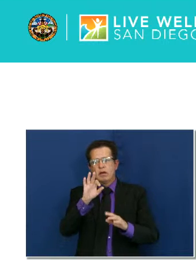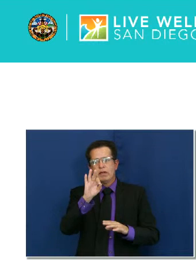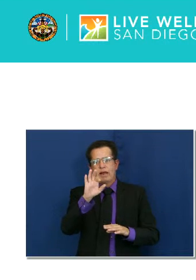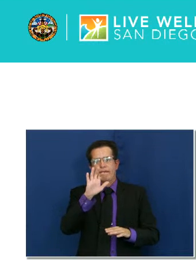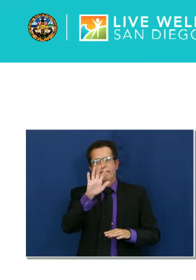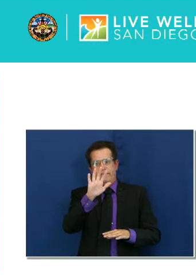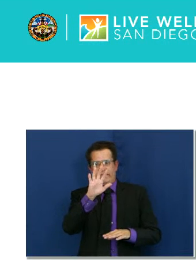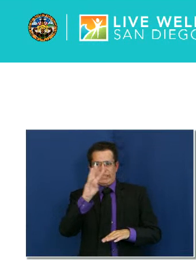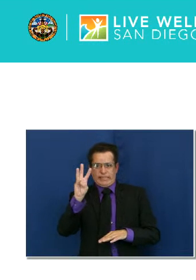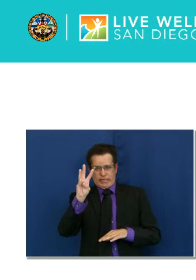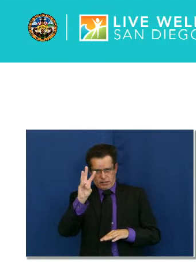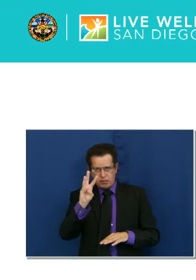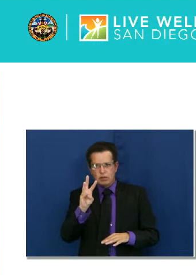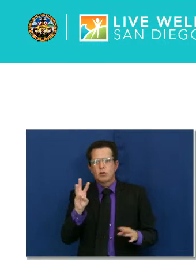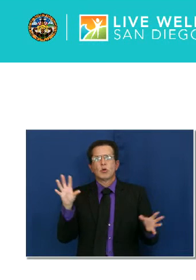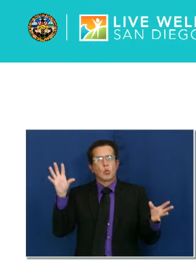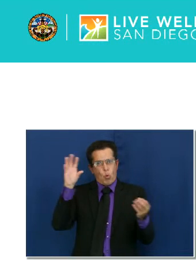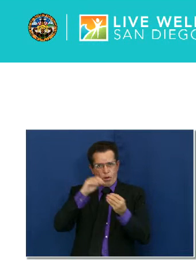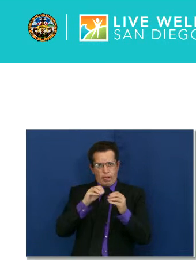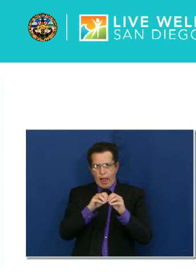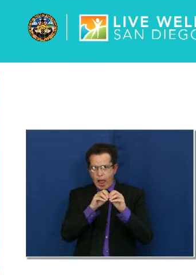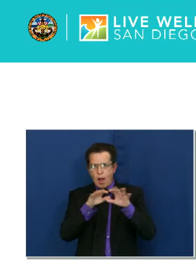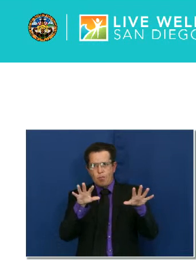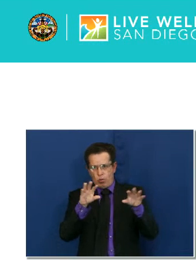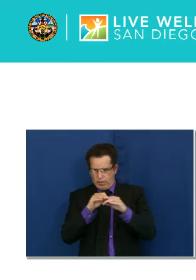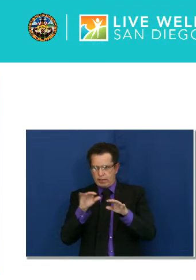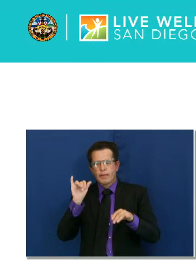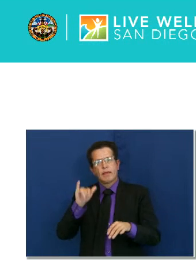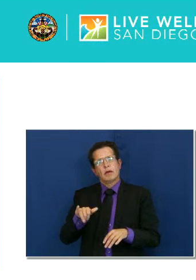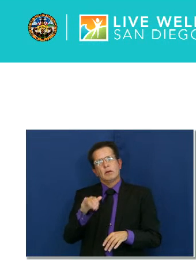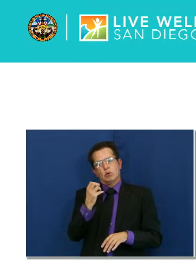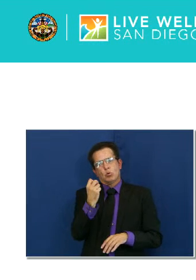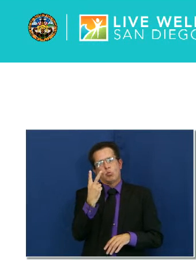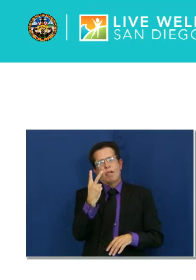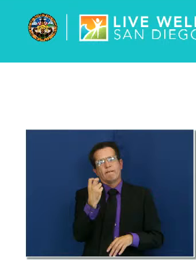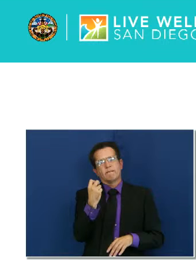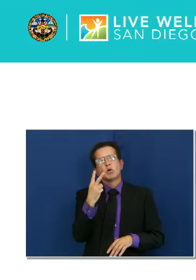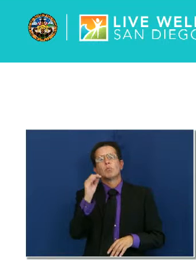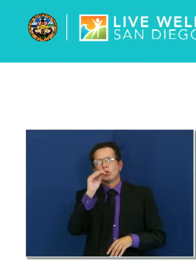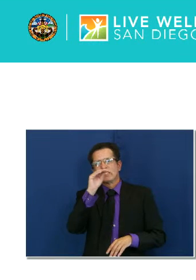956 total outbreaks account for approximately 12%, or